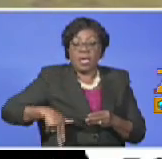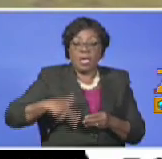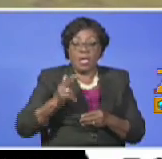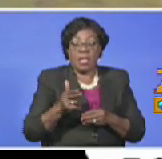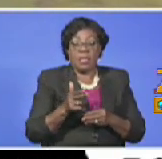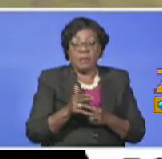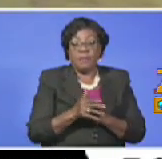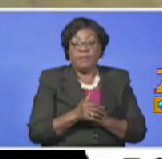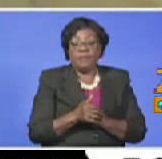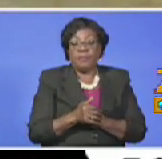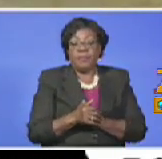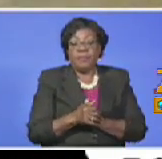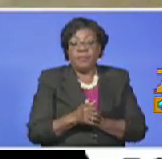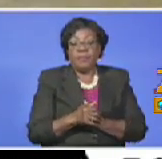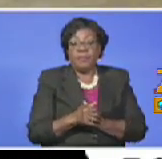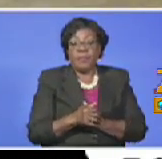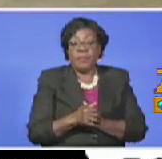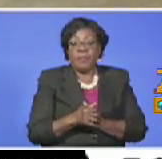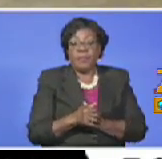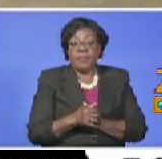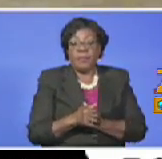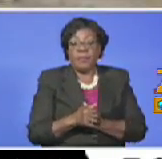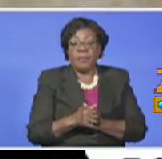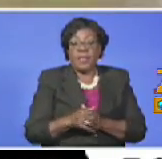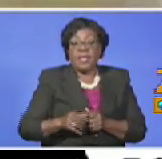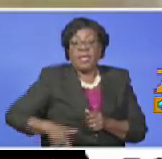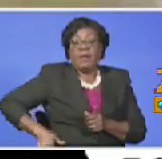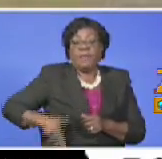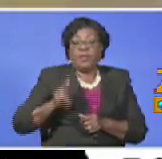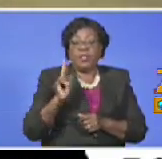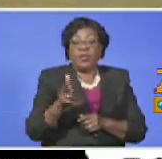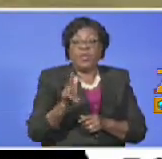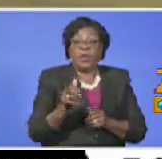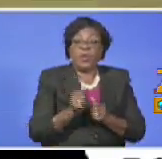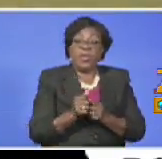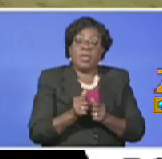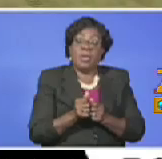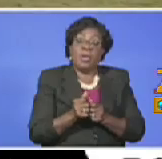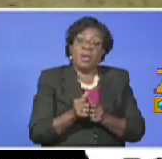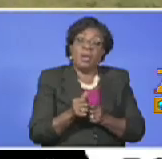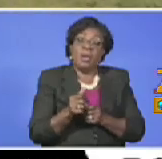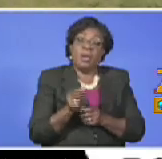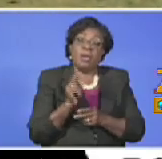your stand is equally important. If you're shooting a weapon with a stock,